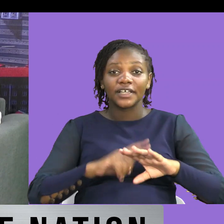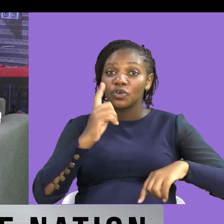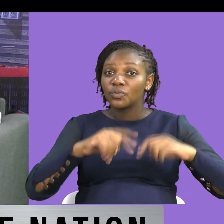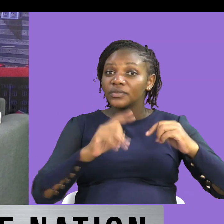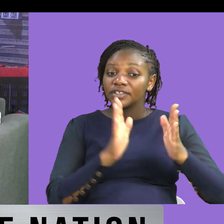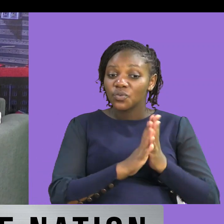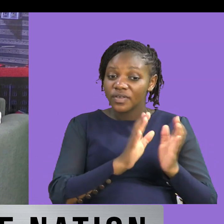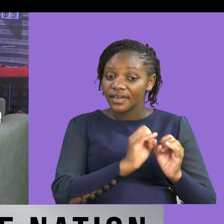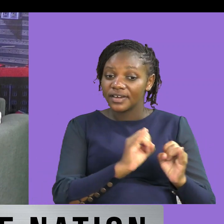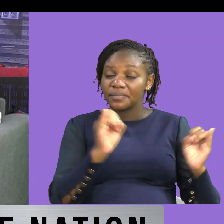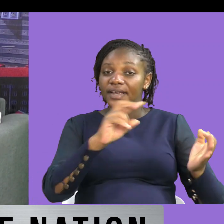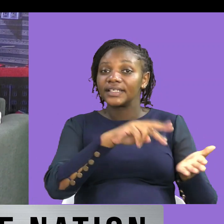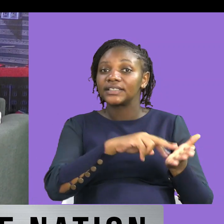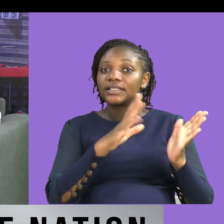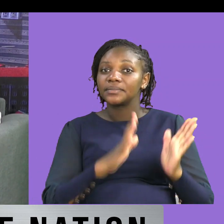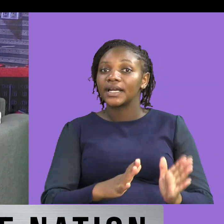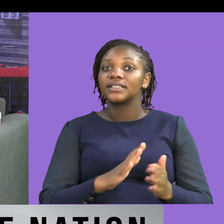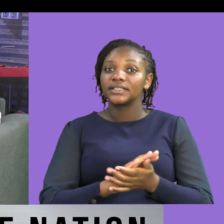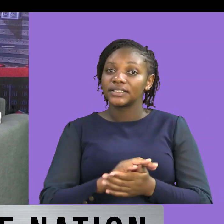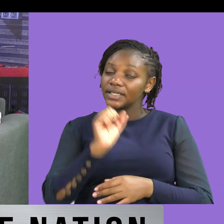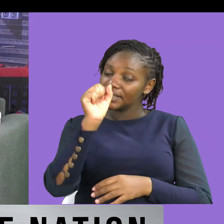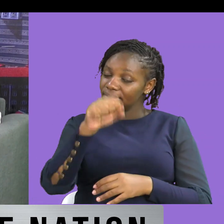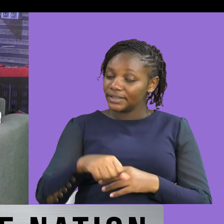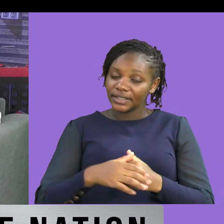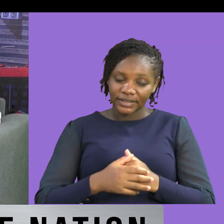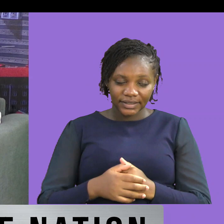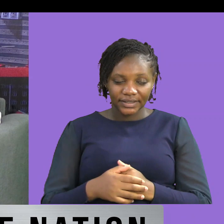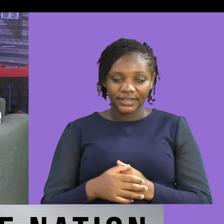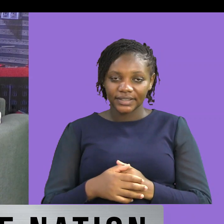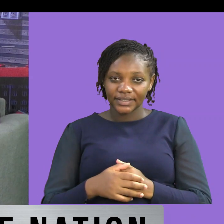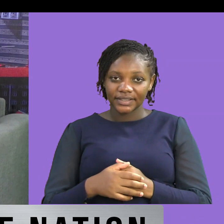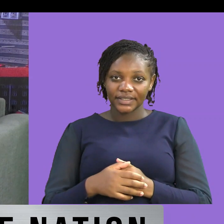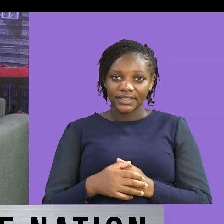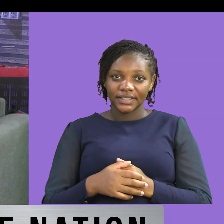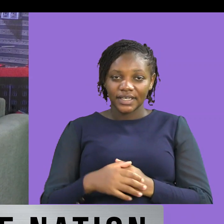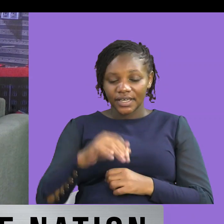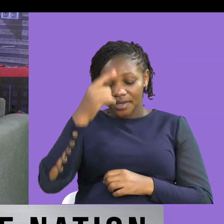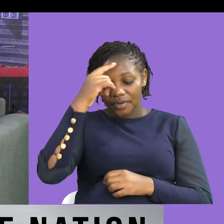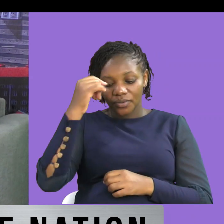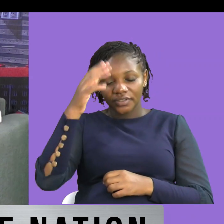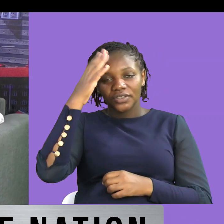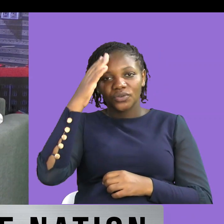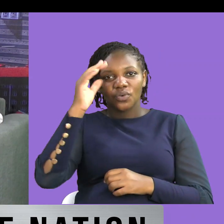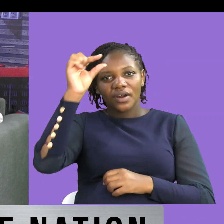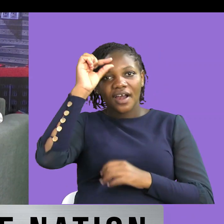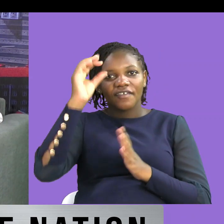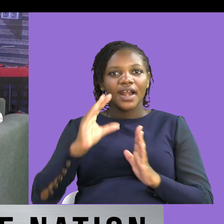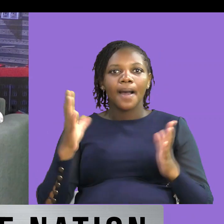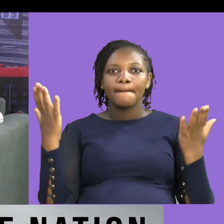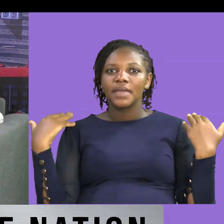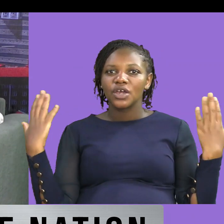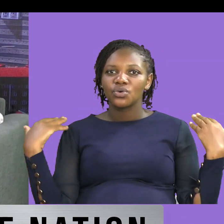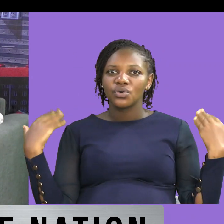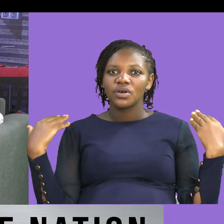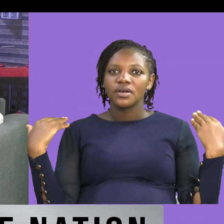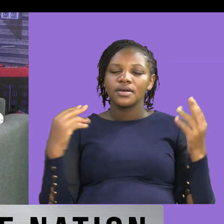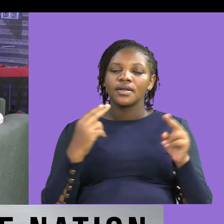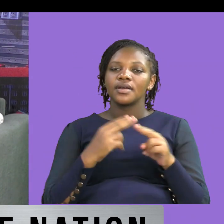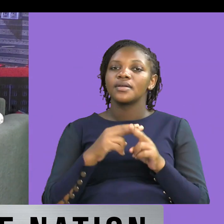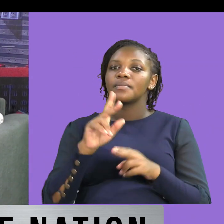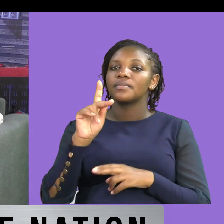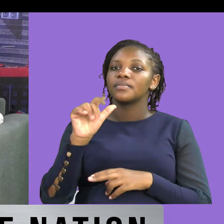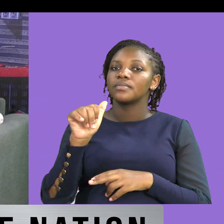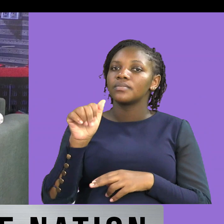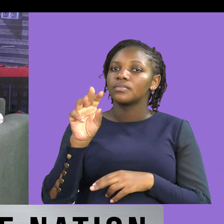reality. That's a reality. I'm telling you. Yes. Yeah, we it's a had fact. the like of this governor from Meru. What's her name? Kawira Mwangaza.